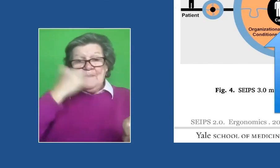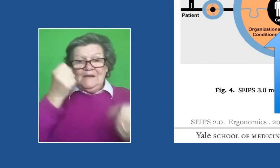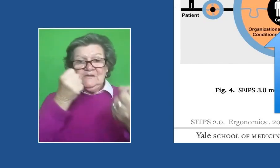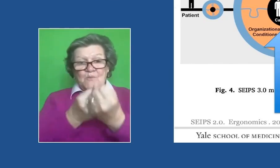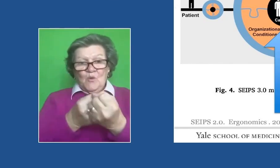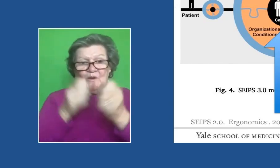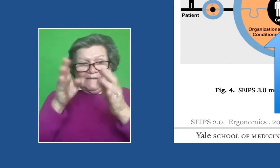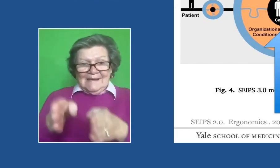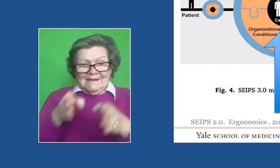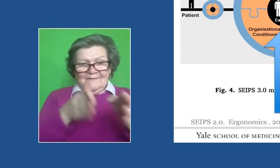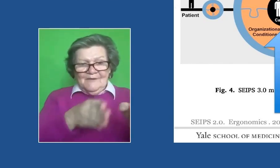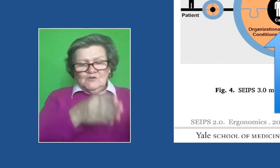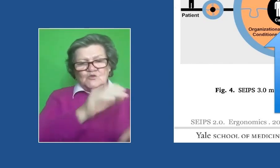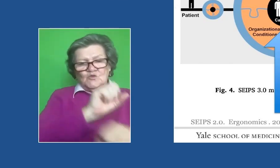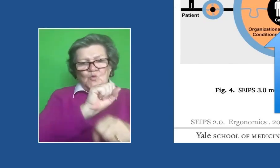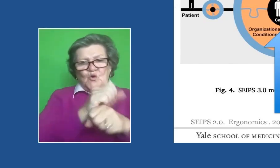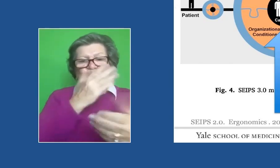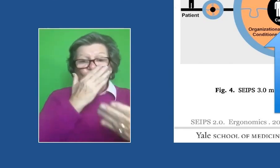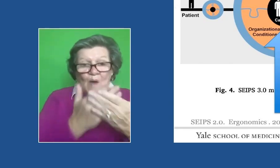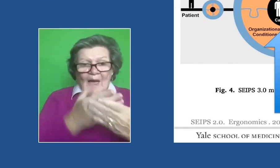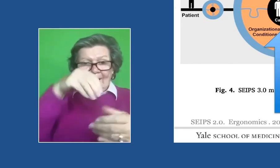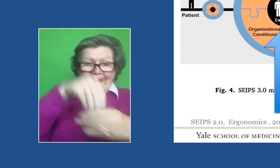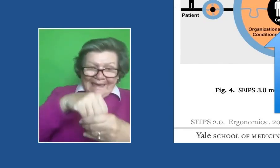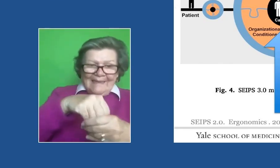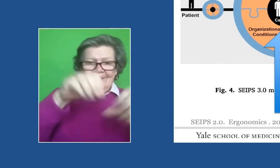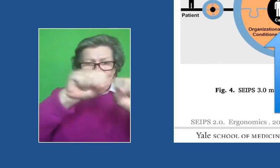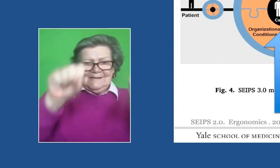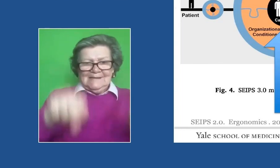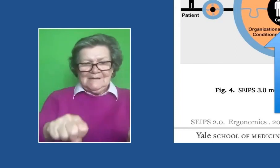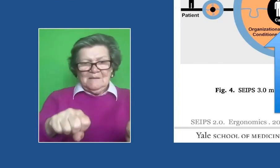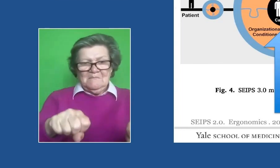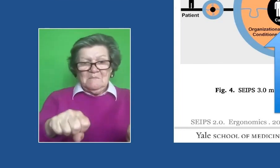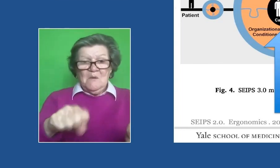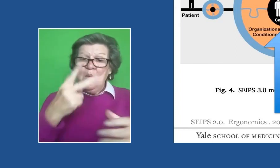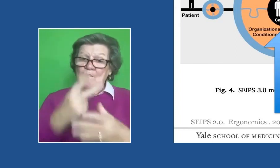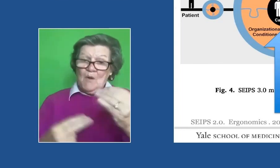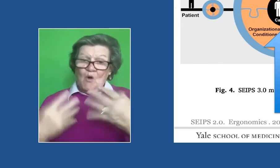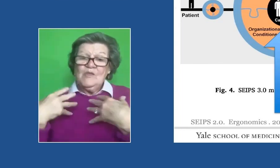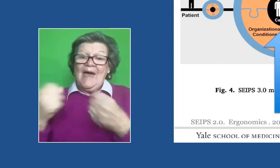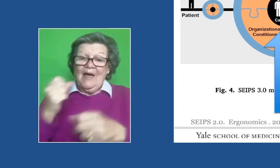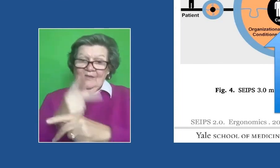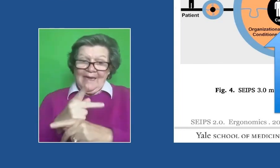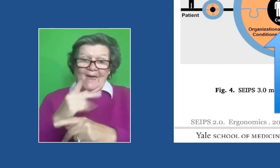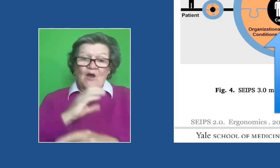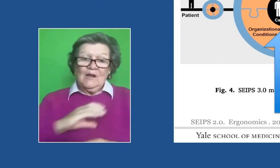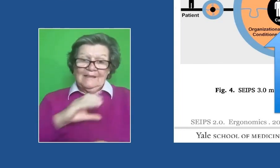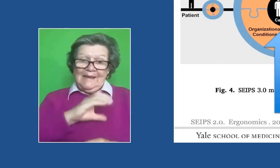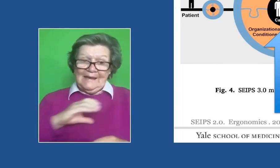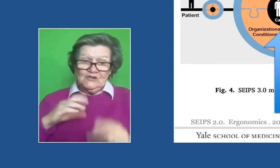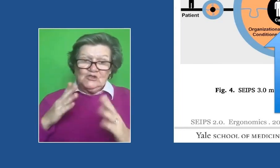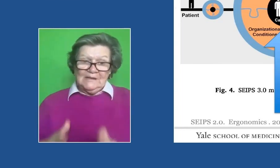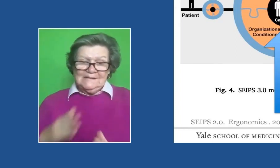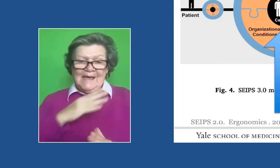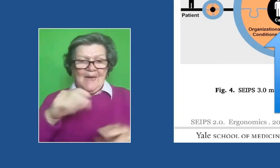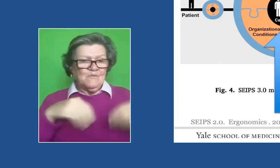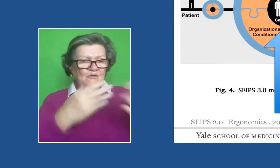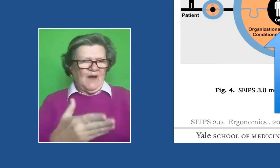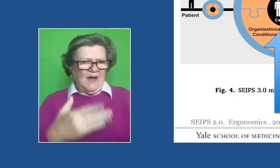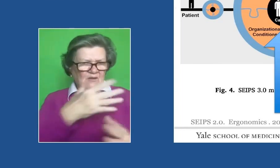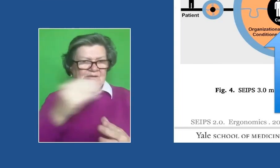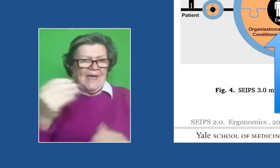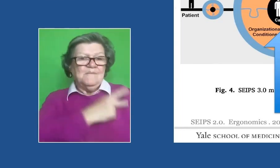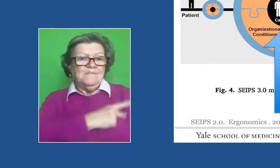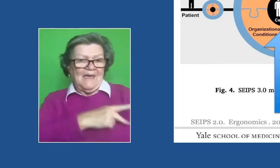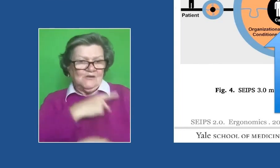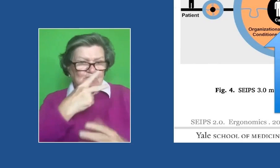to work well within the system. And this is both healthcare clinicians and providers, as well as patients. So as you can